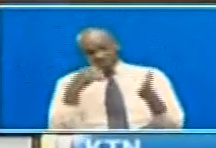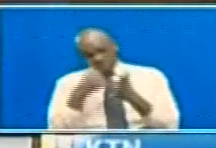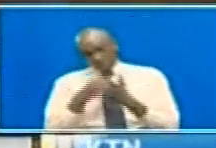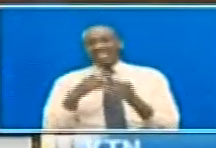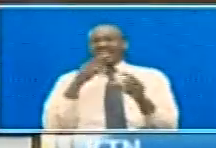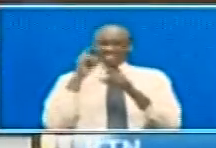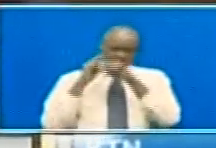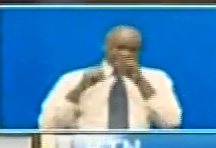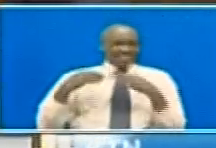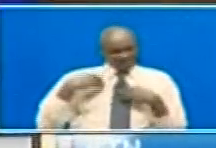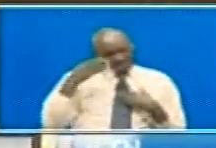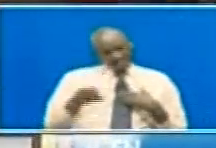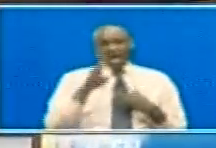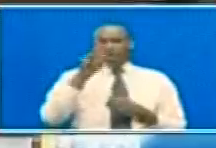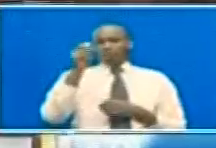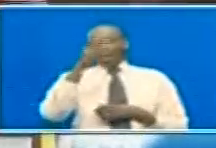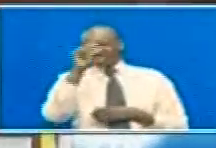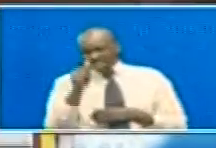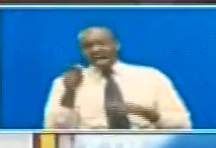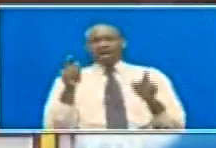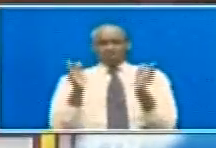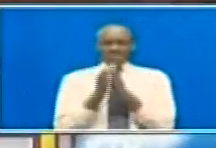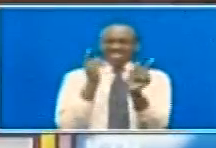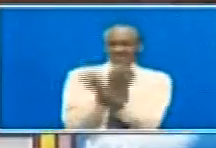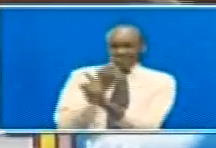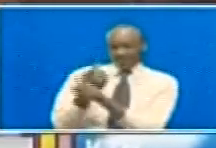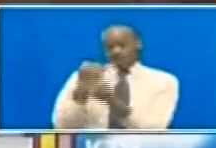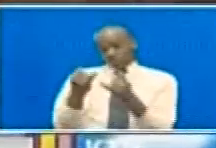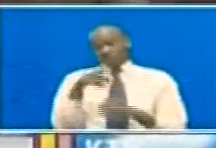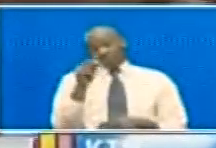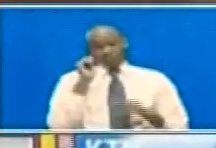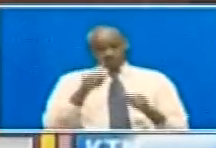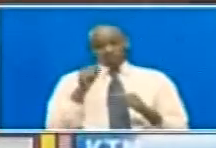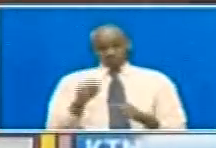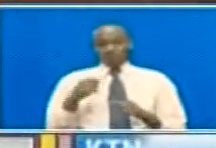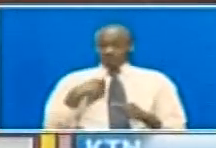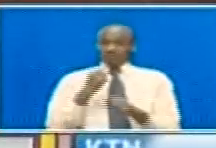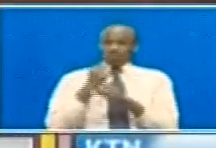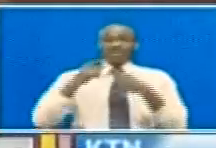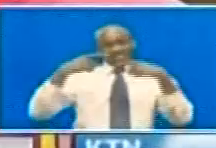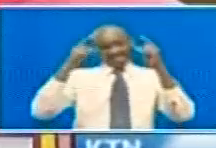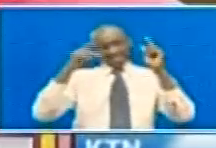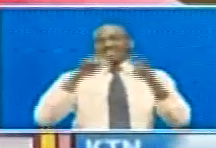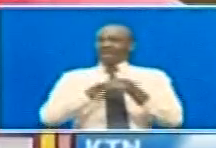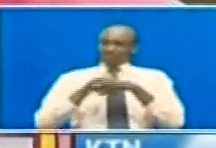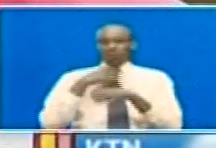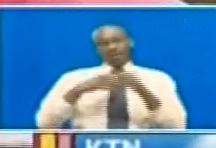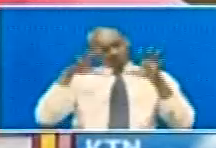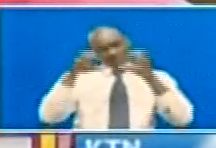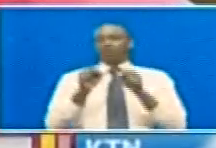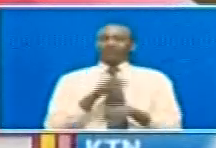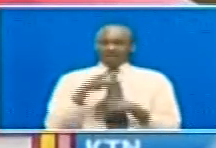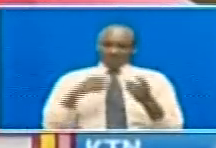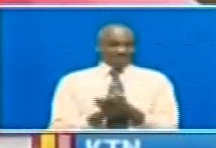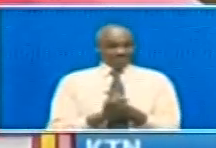Makuto, Janeth Wanja and Monica Biema, together with a blend of young talent, they will spring the hunger for success in Africa. The team is perfect